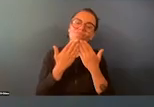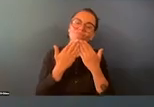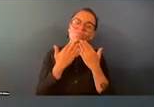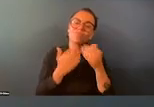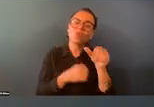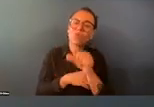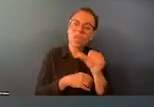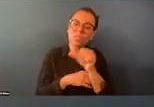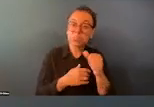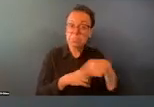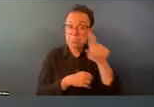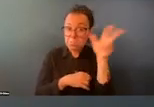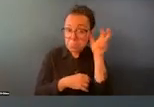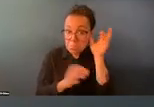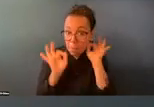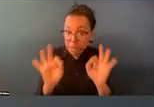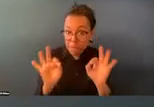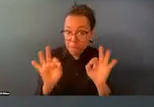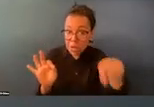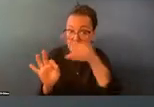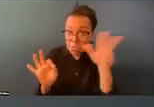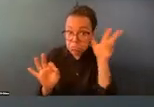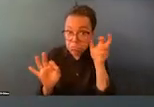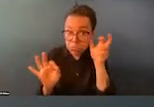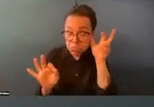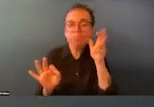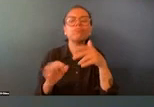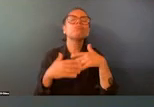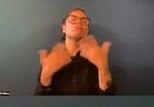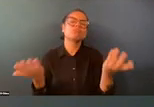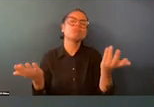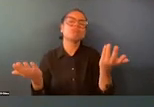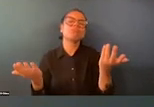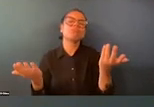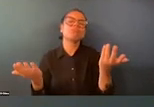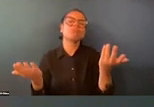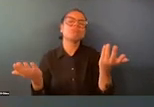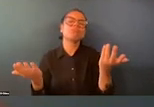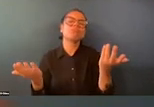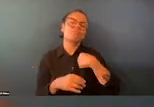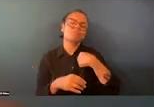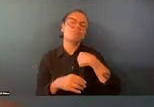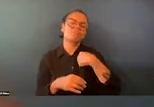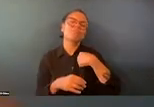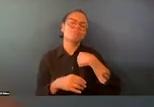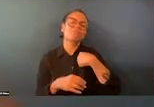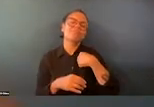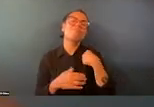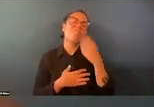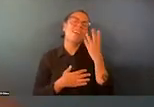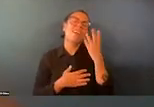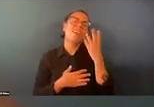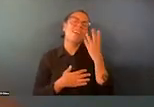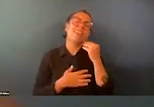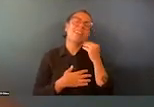Thank you, Surayo. I hope you all can hear me well. As Surayo mentioned, I've been working in the field of climate and health for